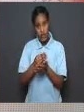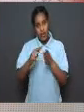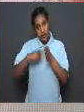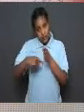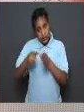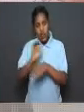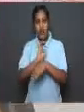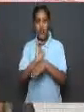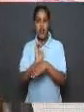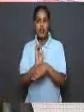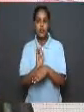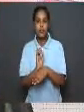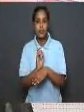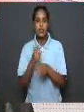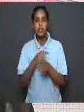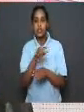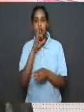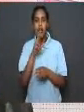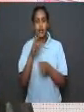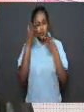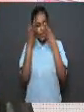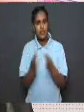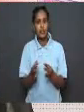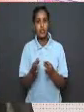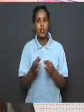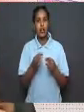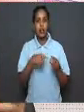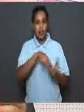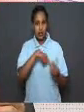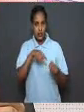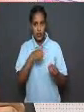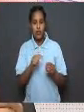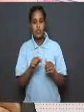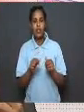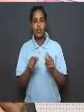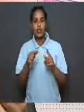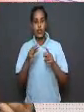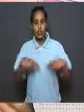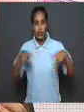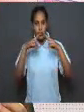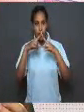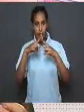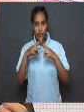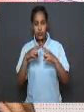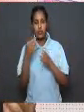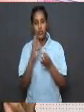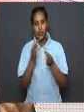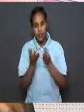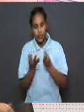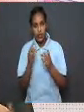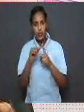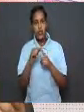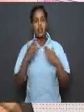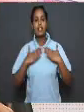car. They are a specific region of the universe, often referred to as